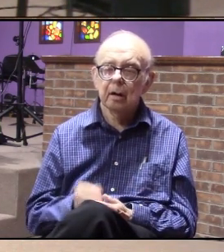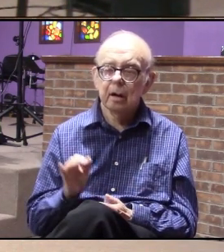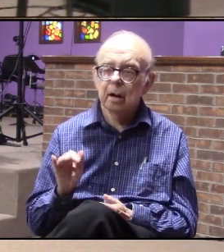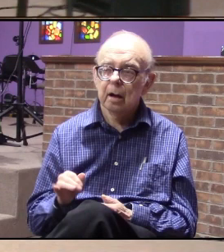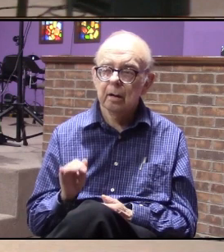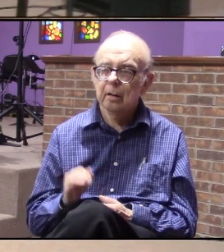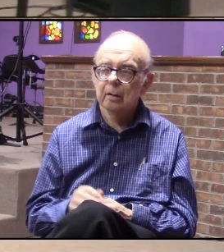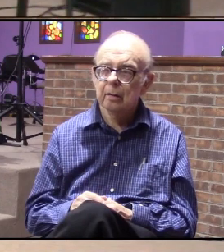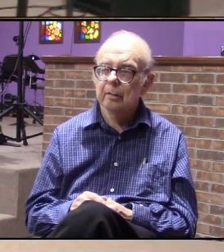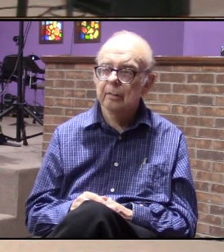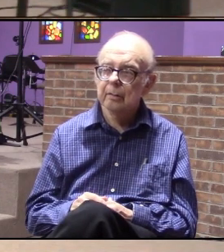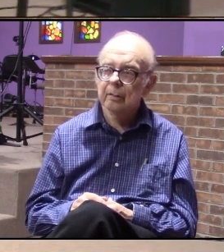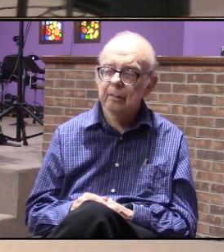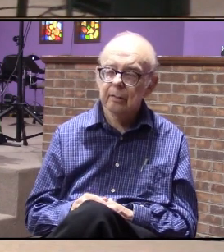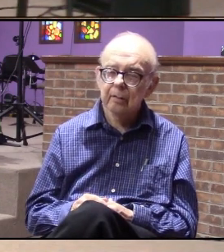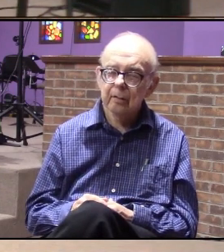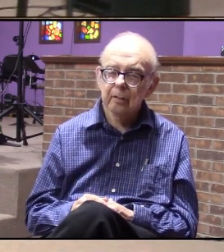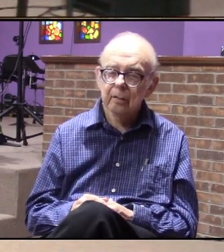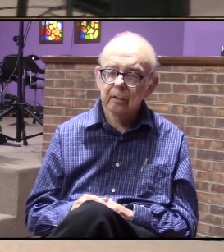Yes, the